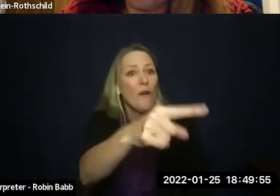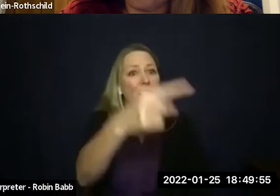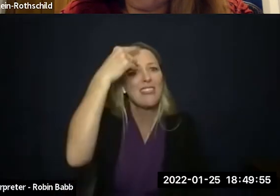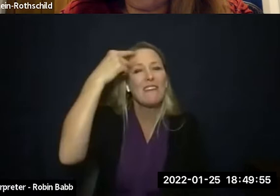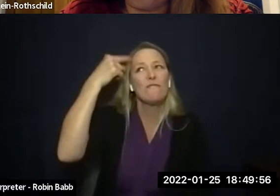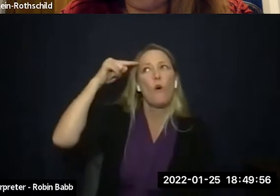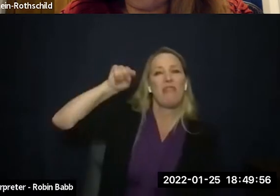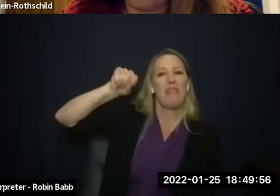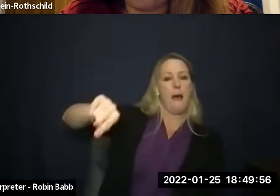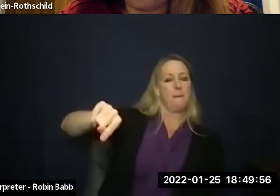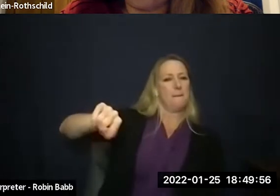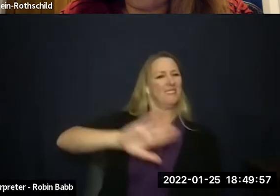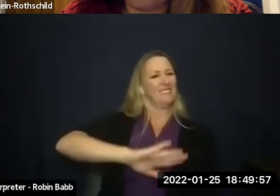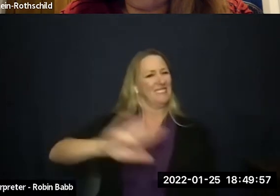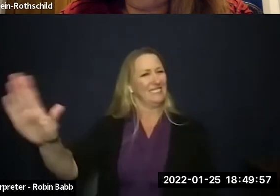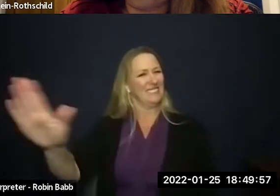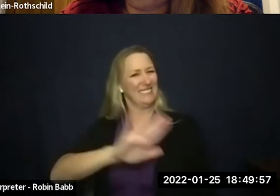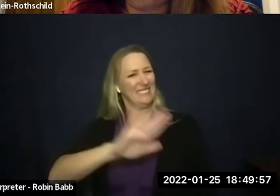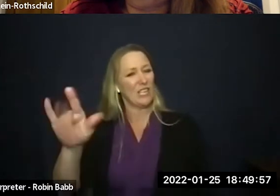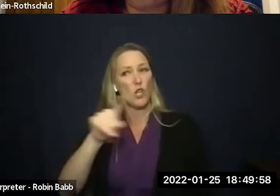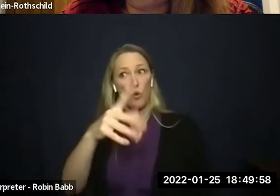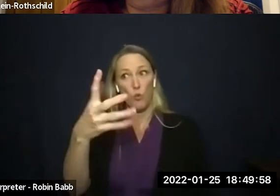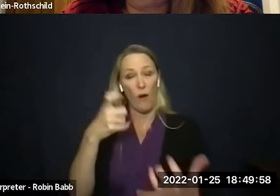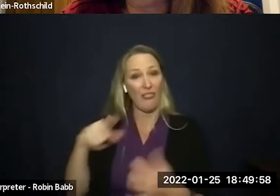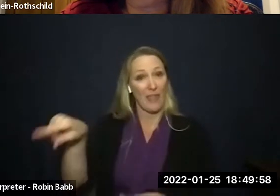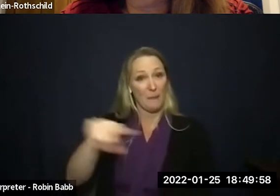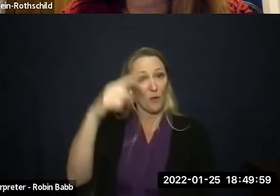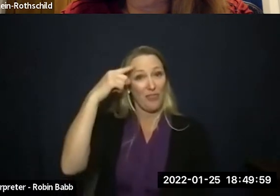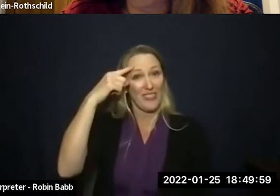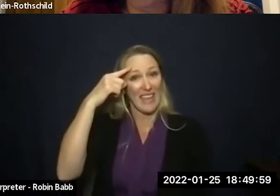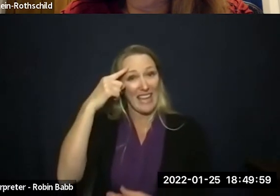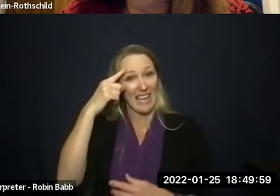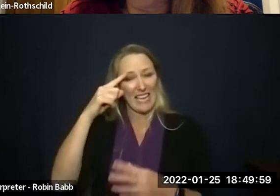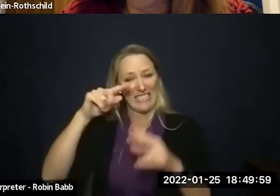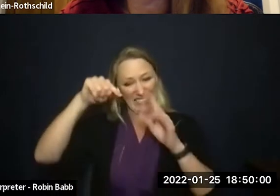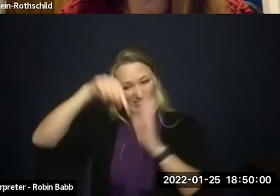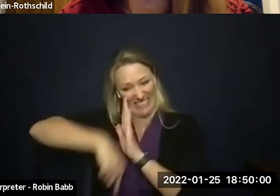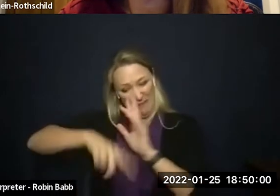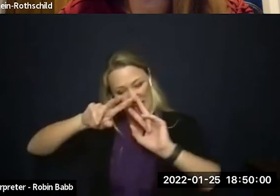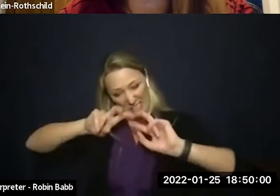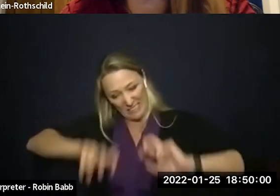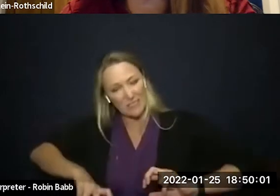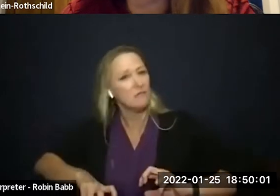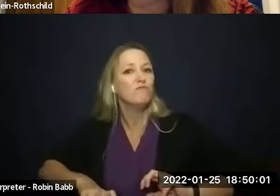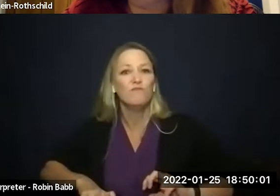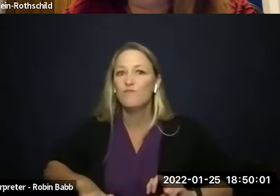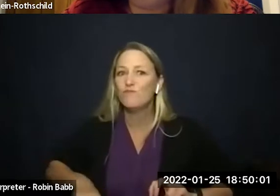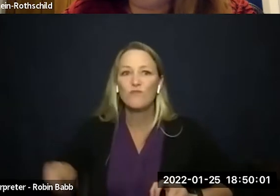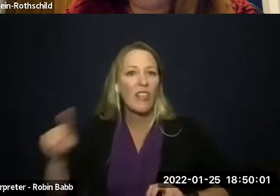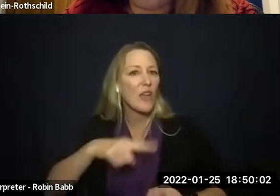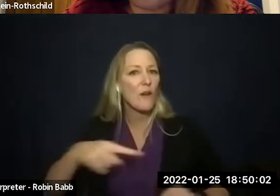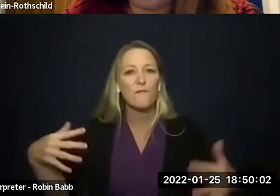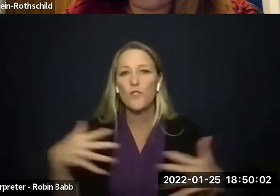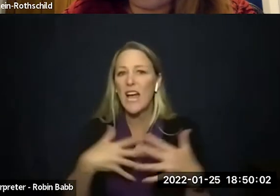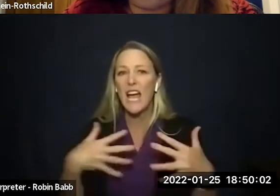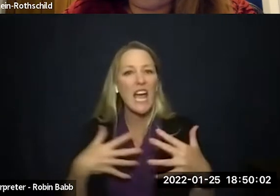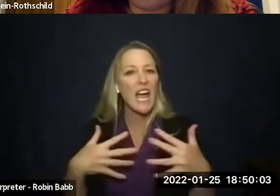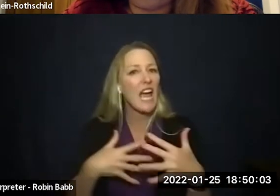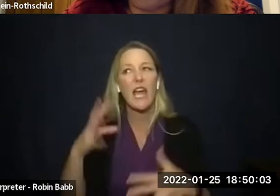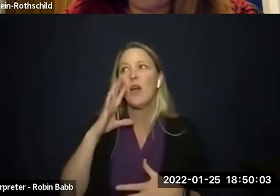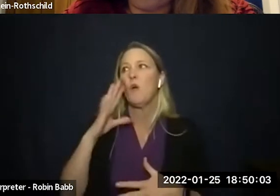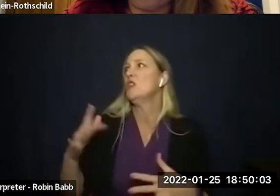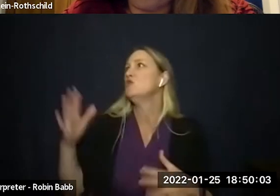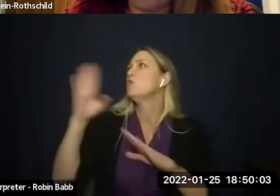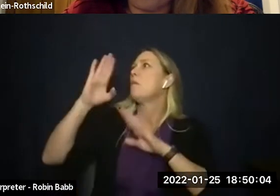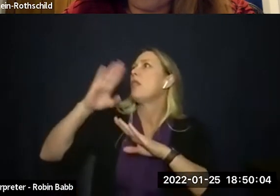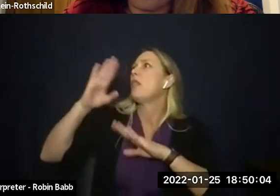them and we you're supposed you want them to think critically but they're not they're walking in fear because they're afraid that they're going to get in trouble if they don't